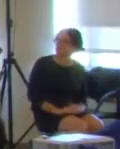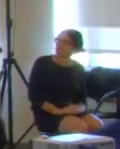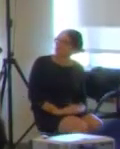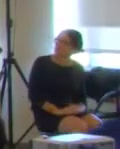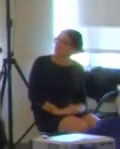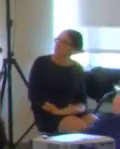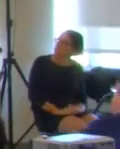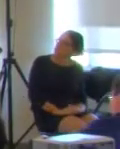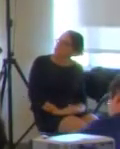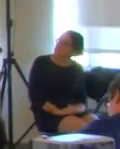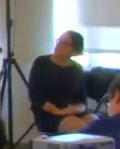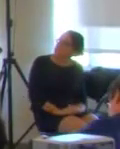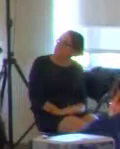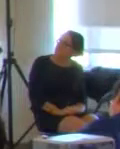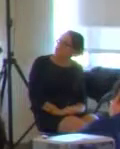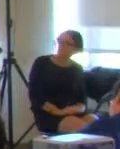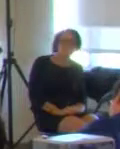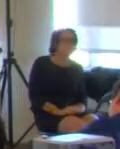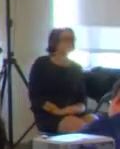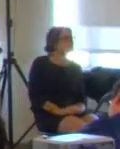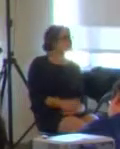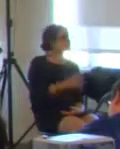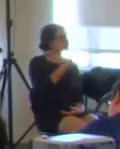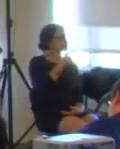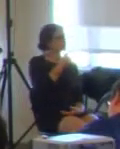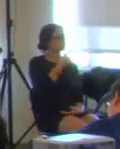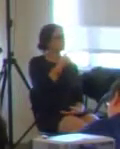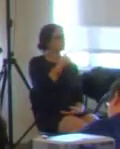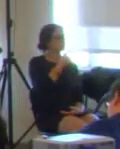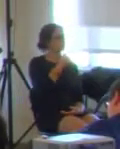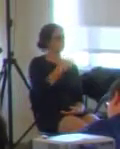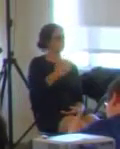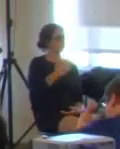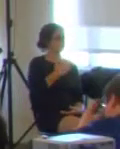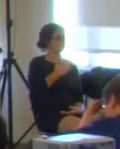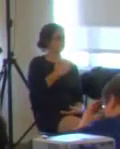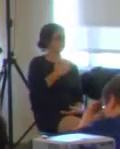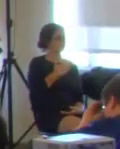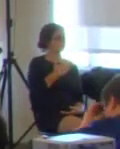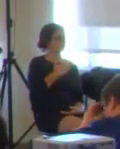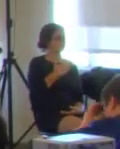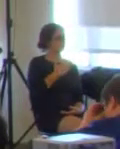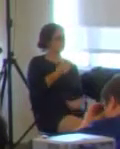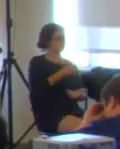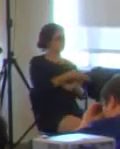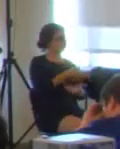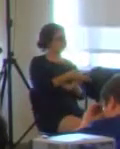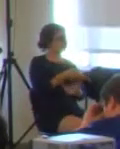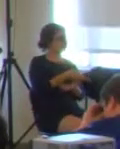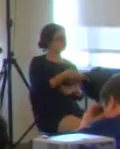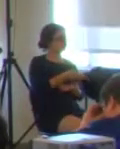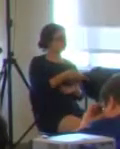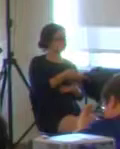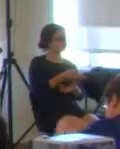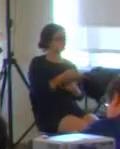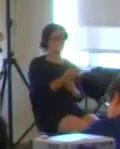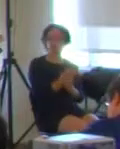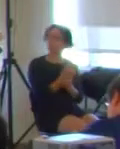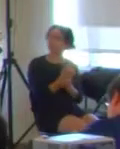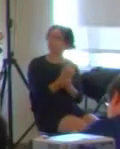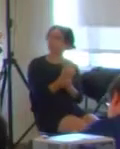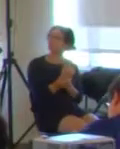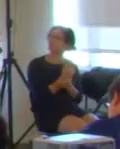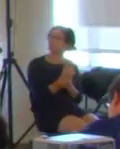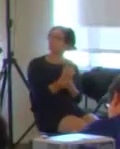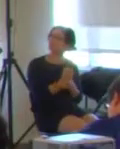about the population of people I serve, who I work with in terms of vocational supports. It's a little more complicated, this, but I tried to come up